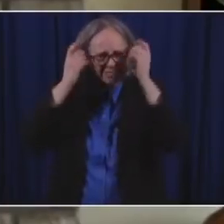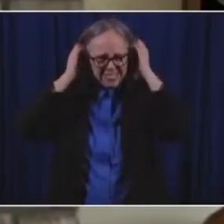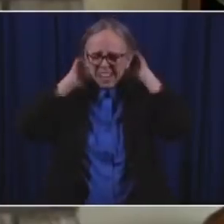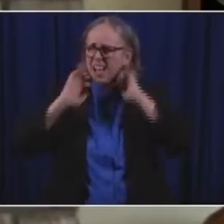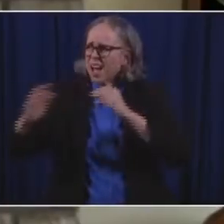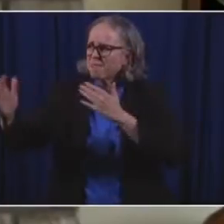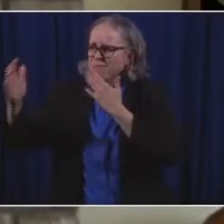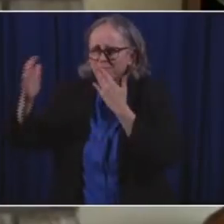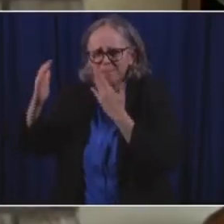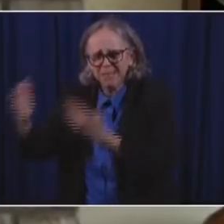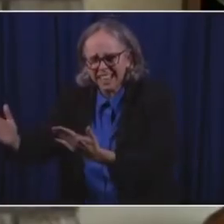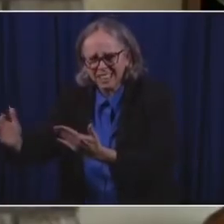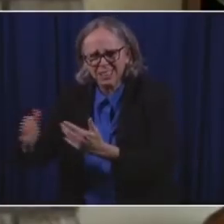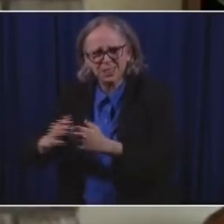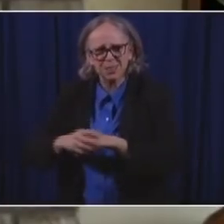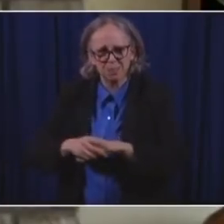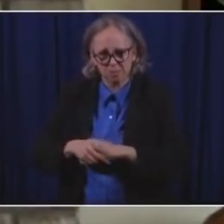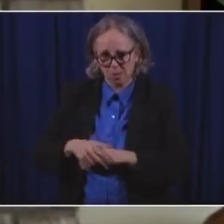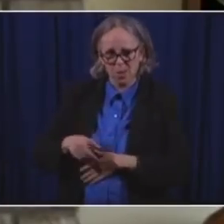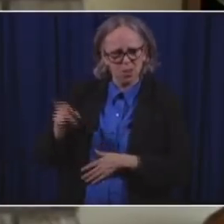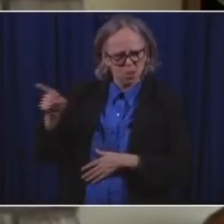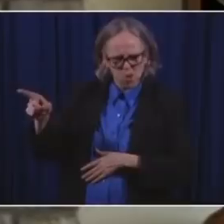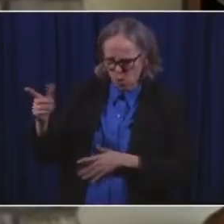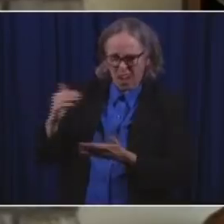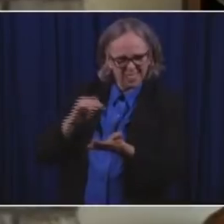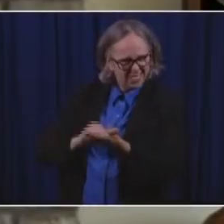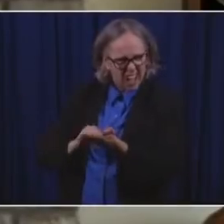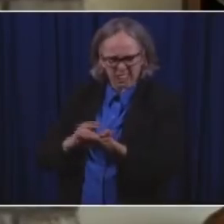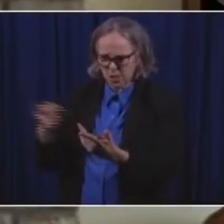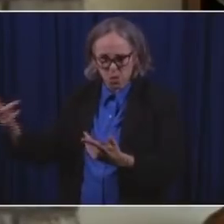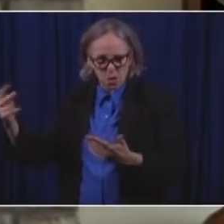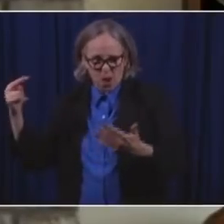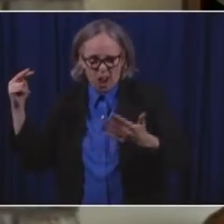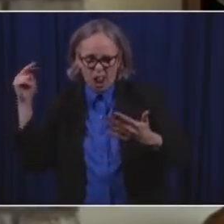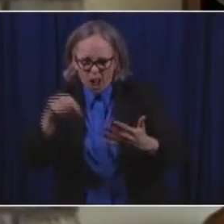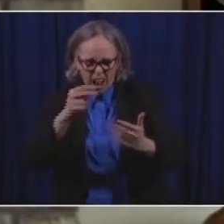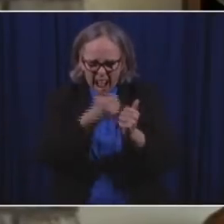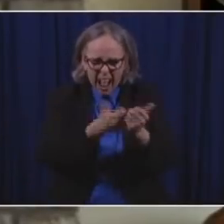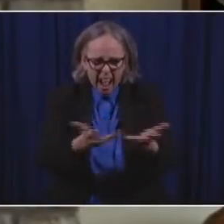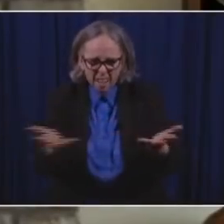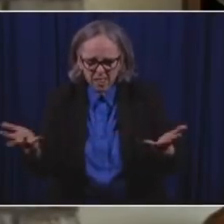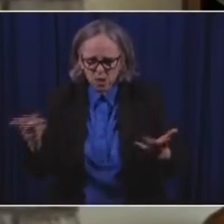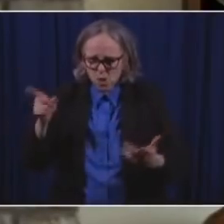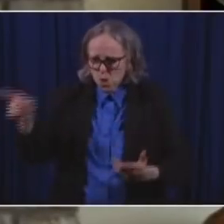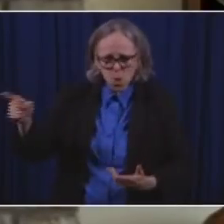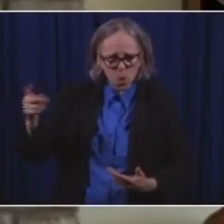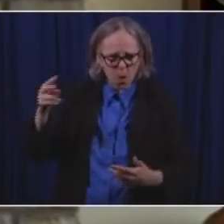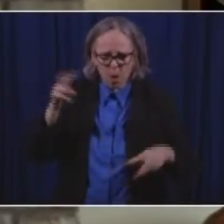As you look at this and based on what you have read, what you have heard,